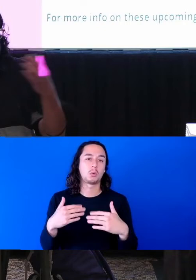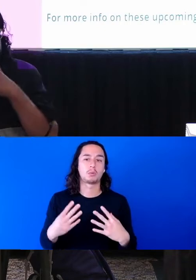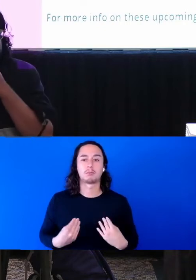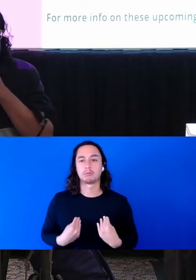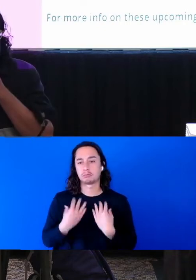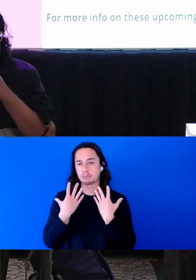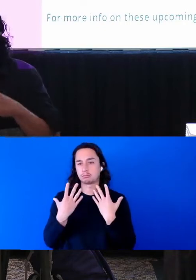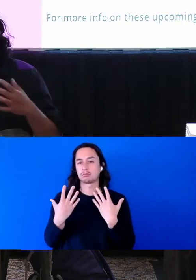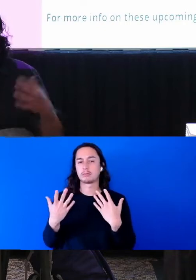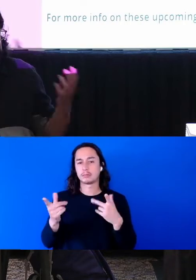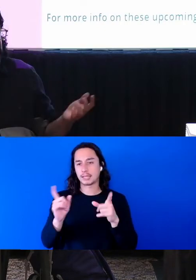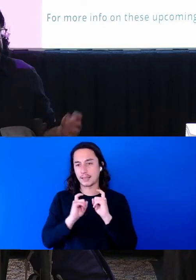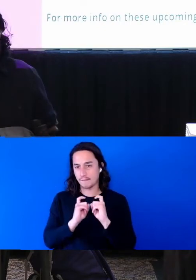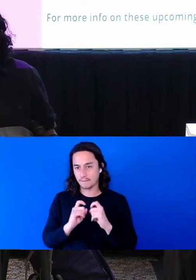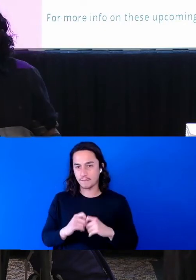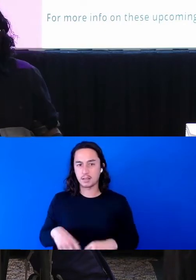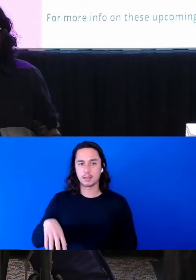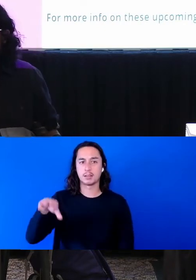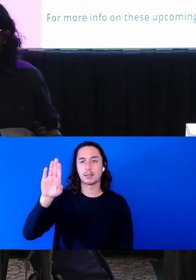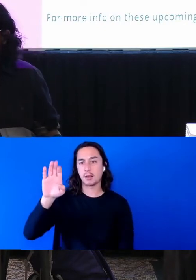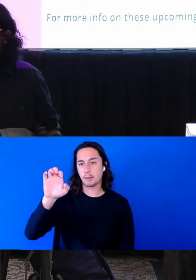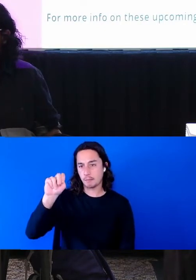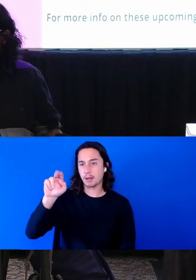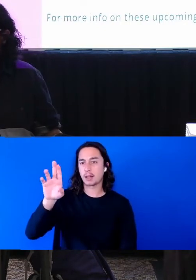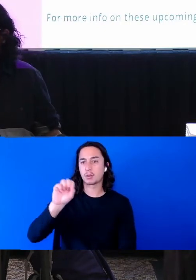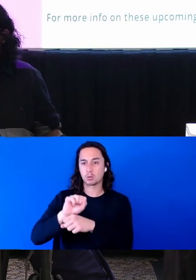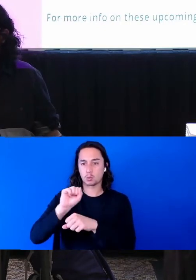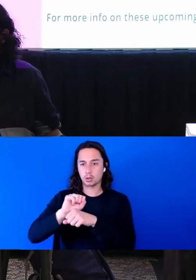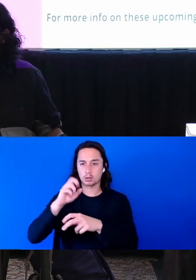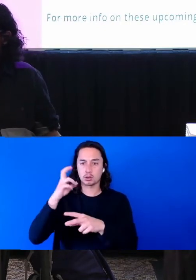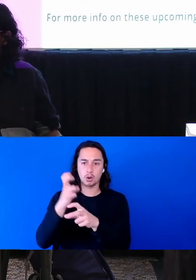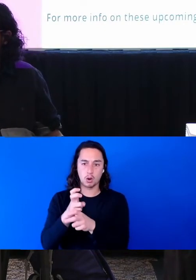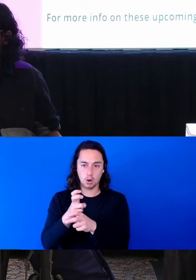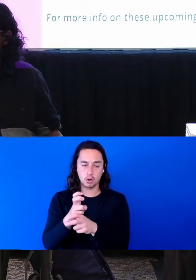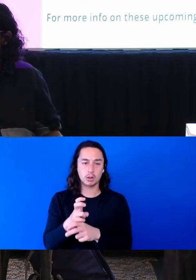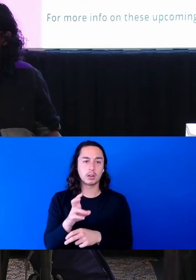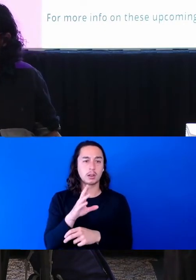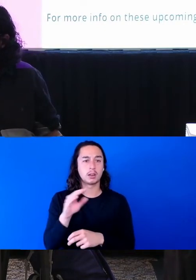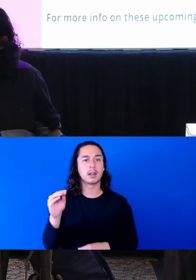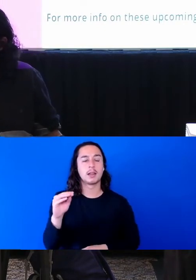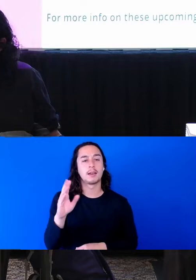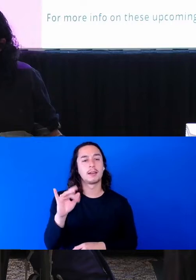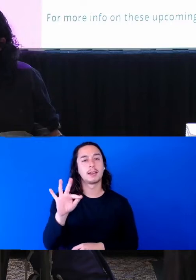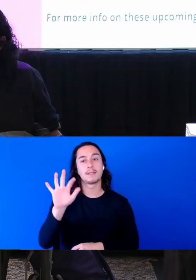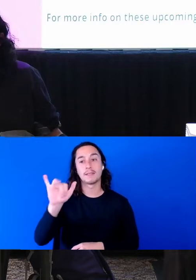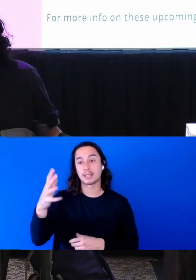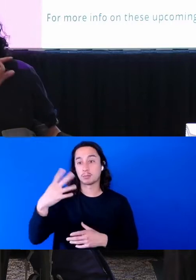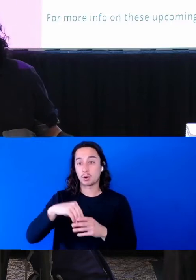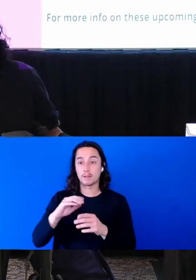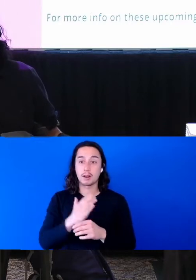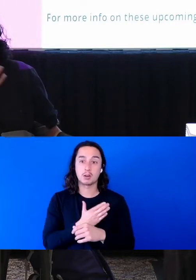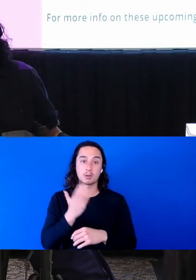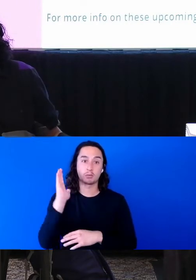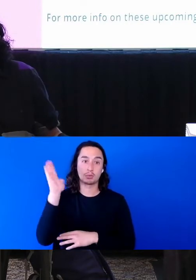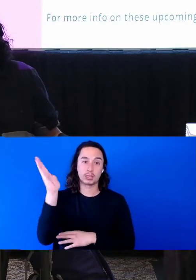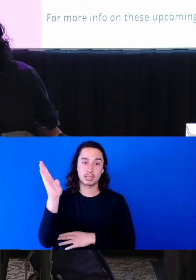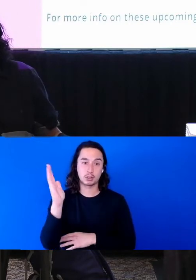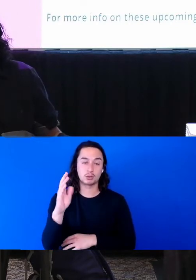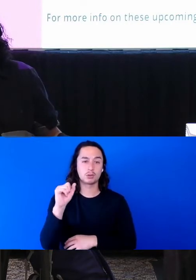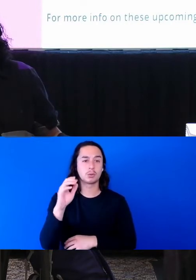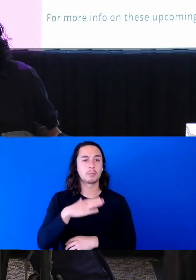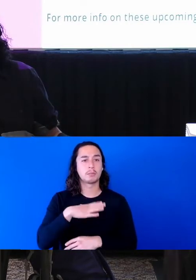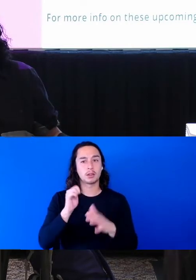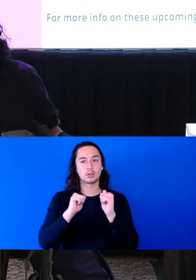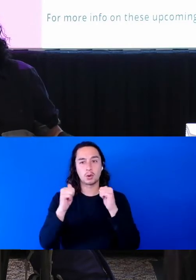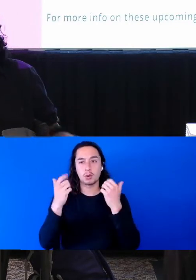gifts. Ben worked really hard with Chanel to host an iftar party as a part of our presentation at the Kelly Stringhorn. So my show happened during